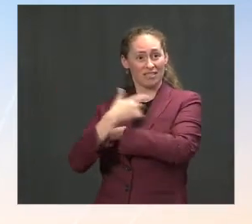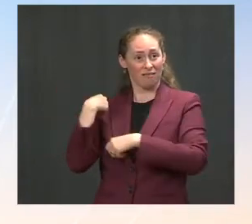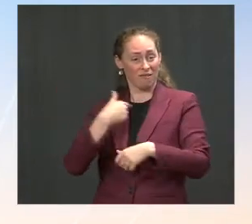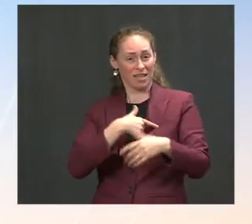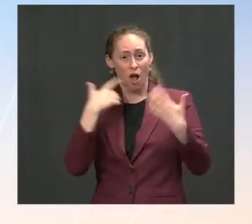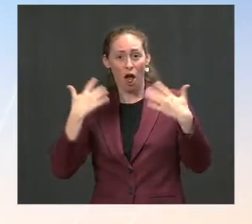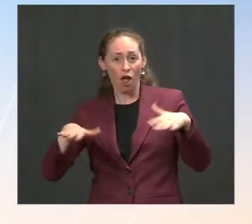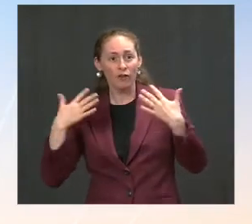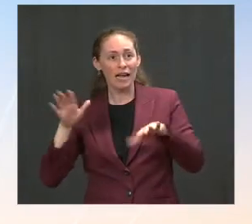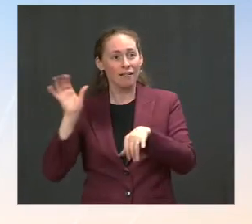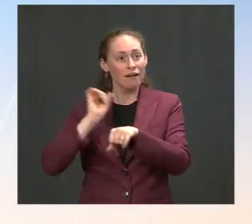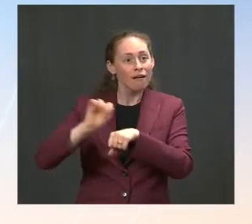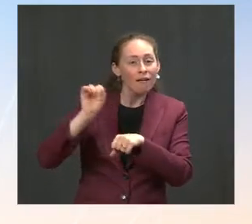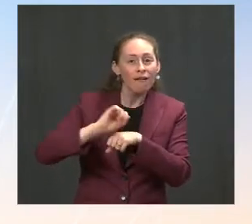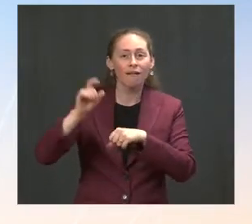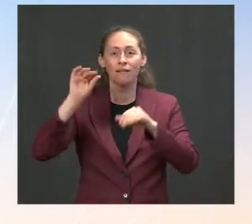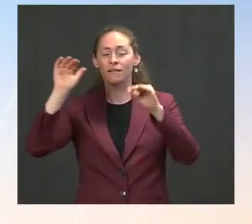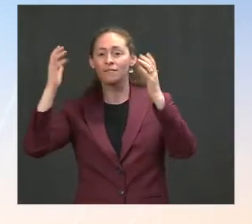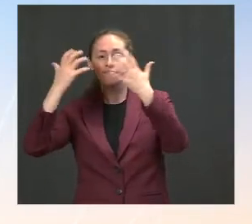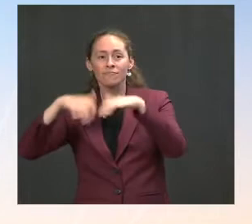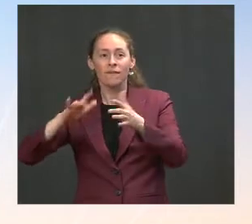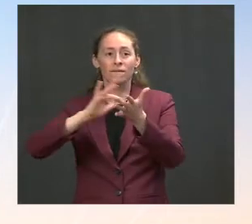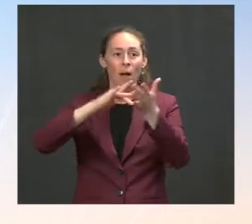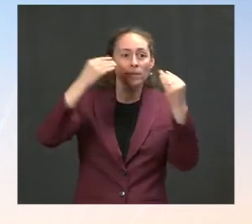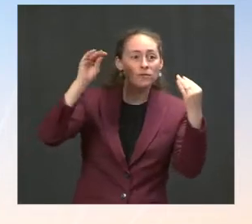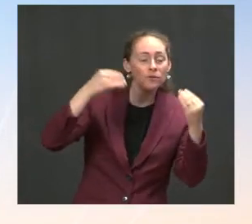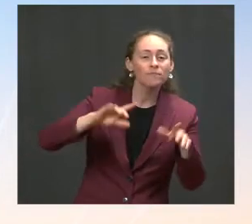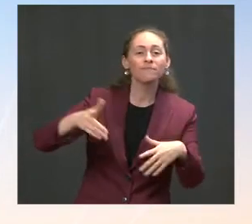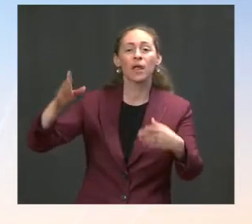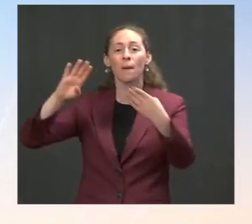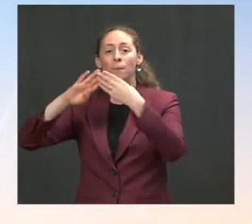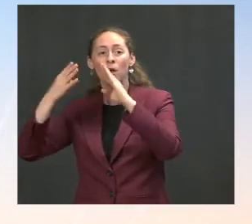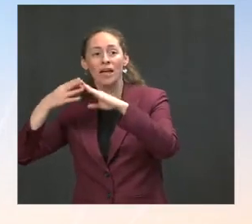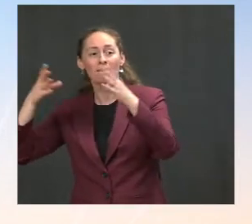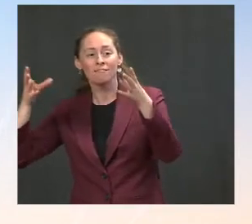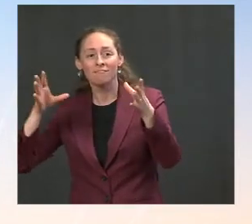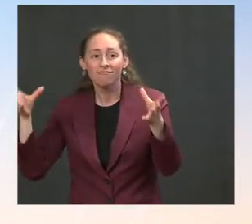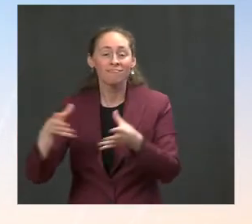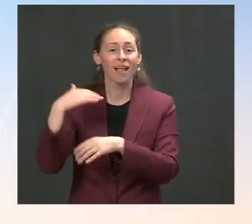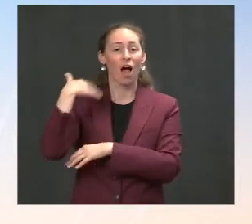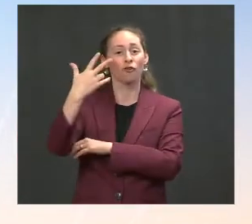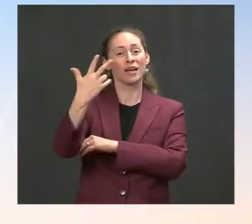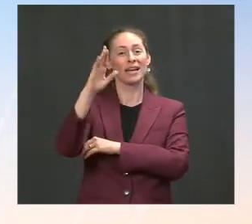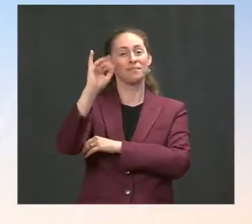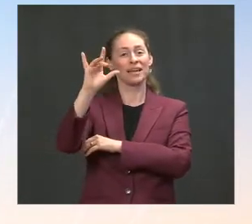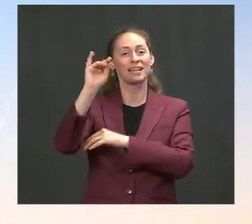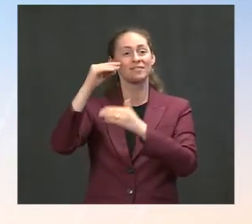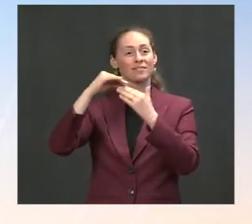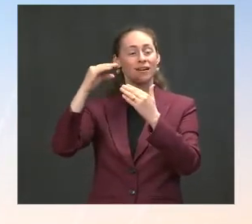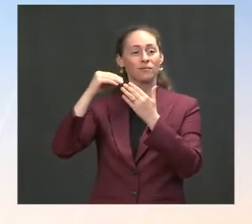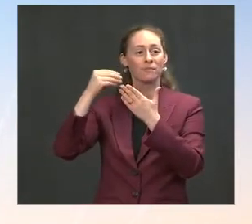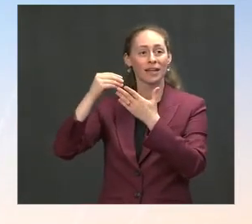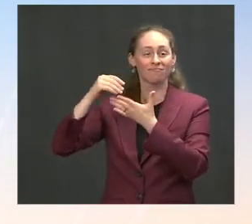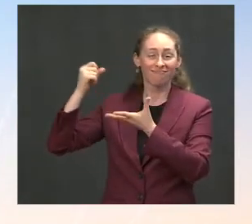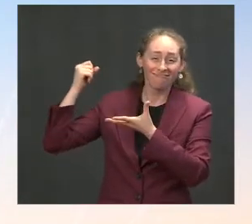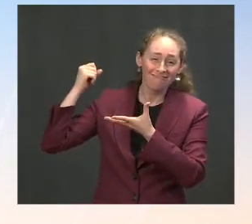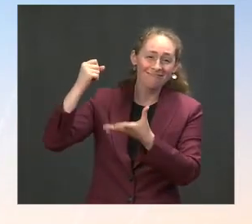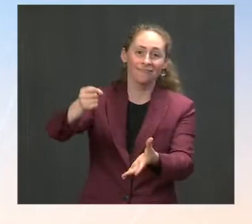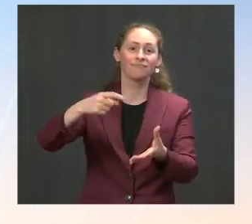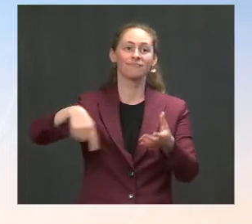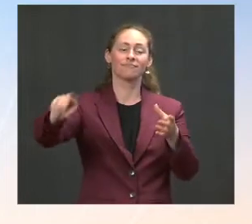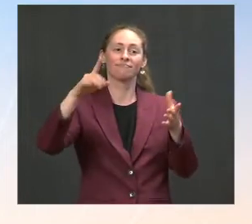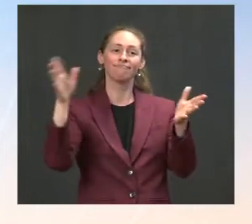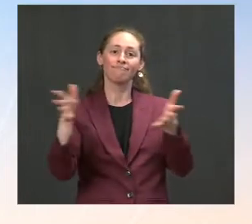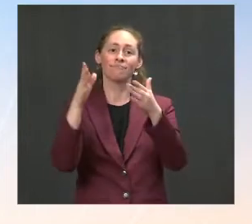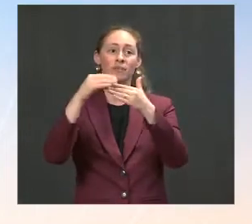to pharmacies, to community groups, and giving $3 billion to empower local voices to get into local communities to get people